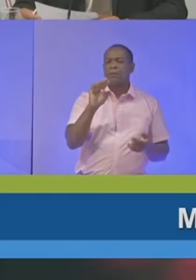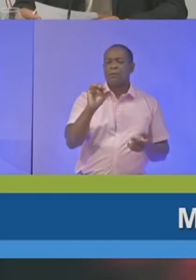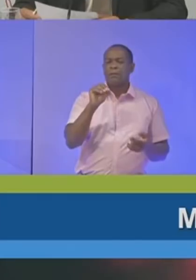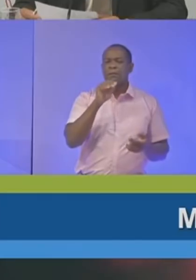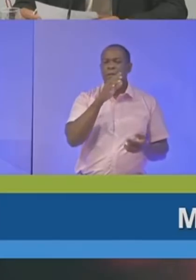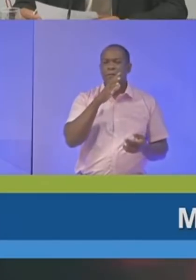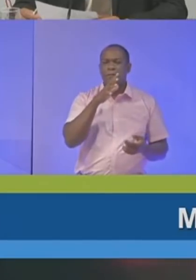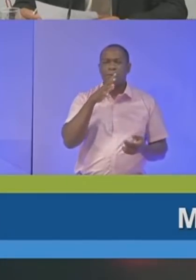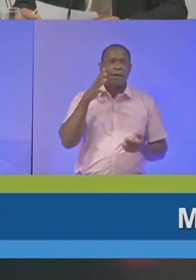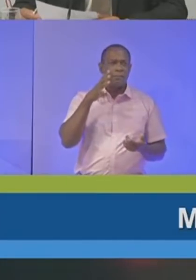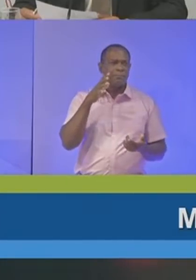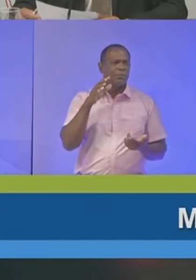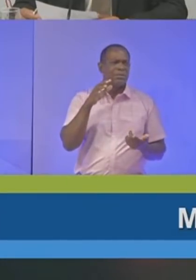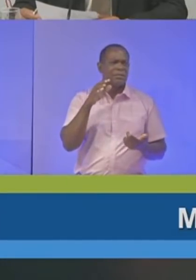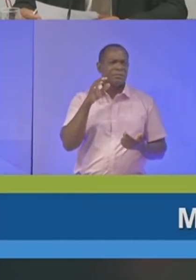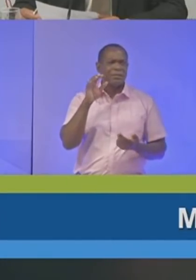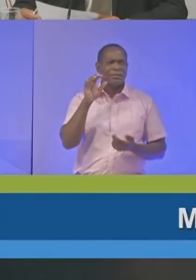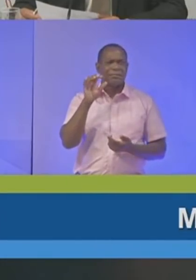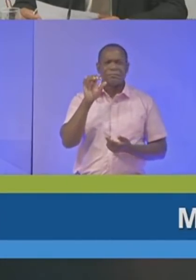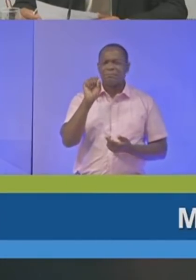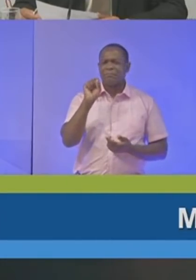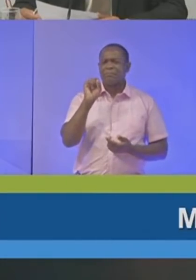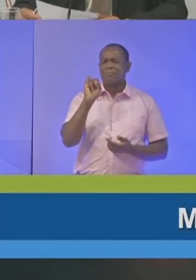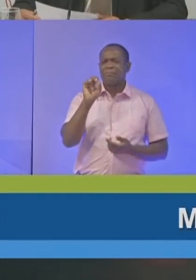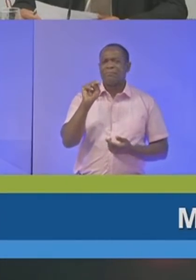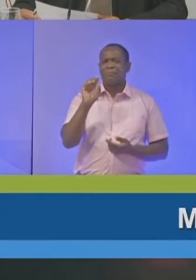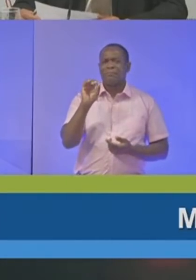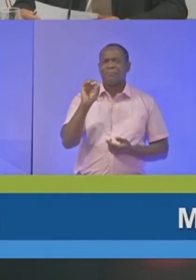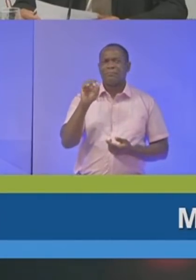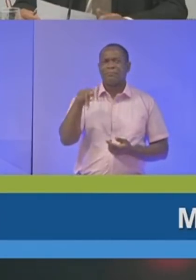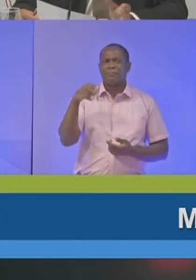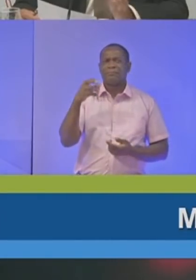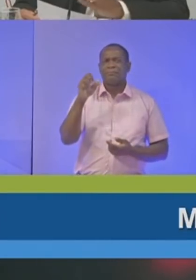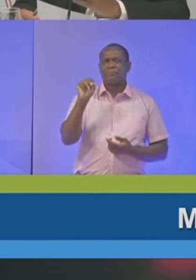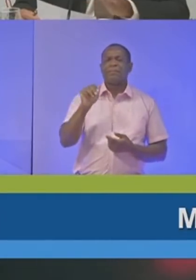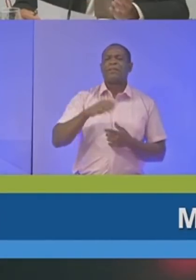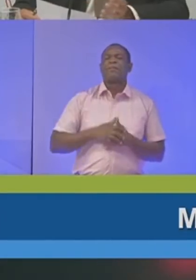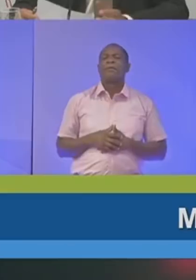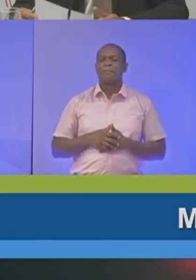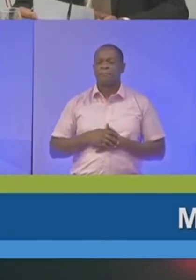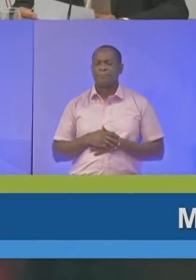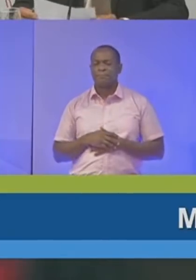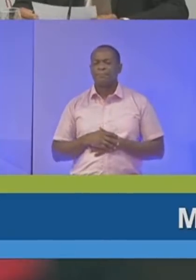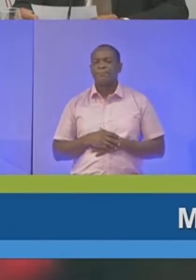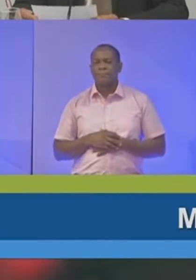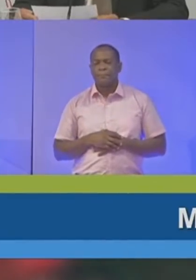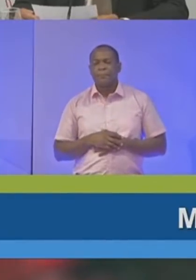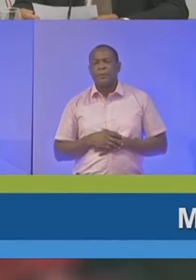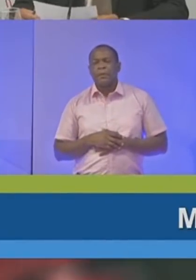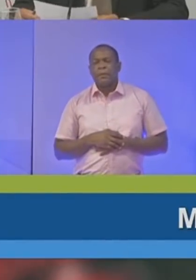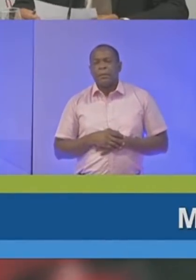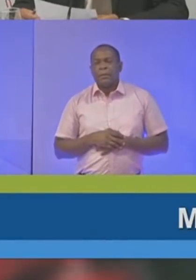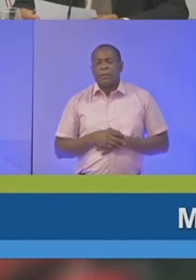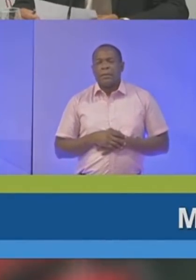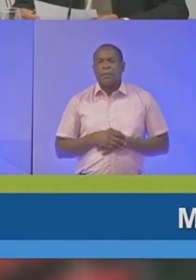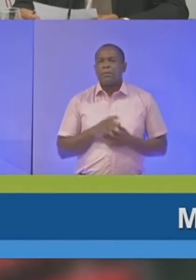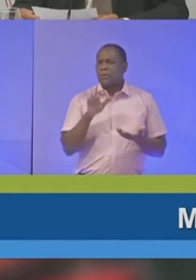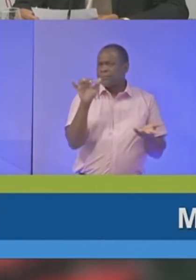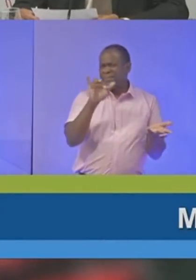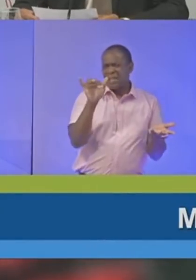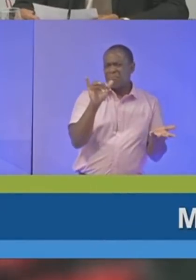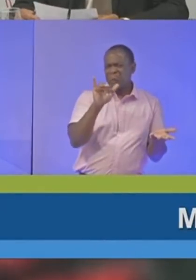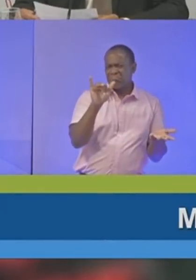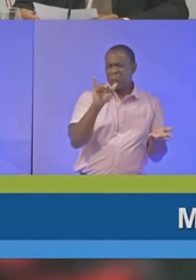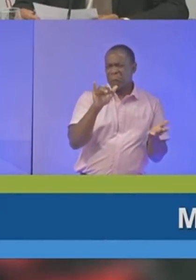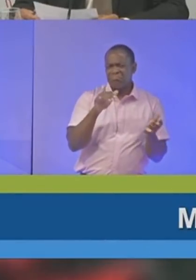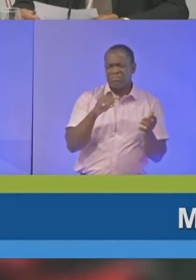20th of August, you come in between the 7th of February to the 5th of March. The dates are there. Similar sort